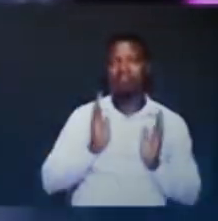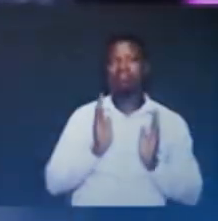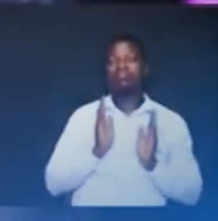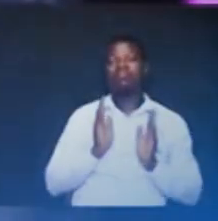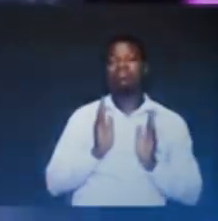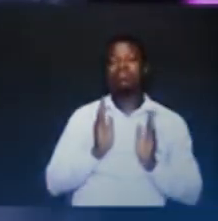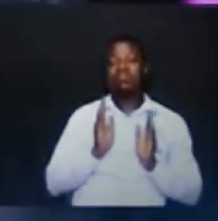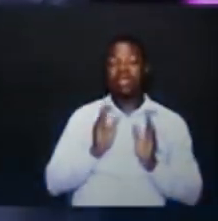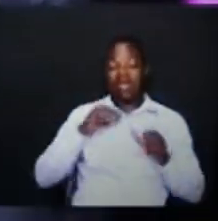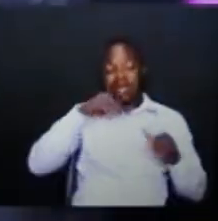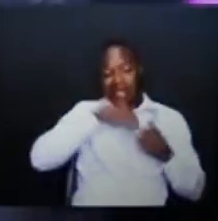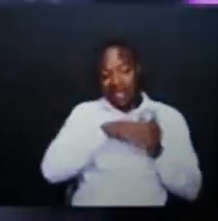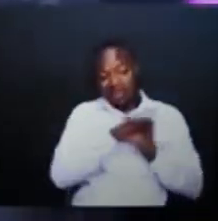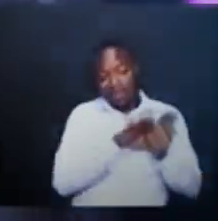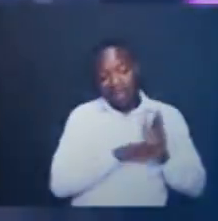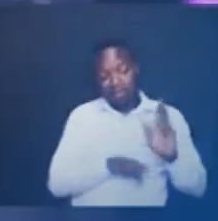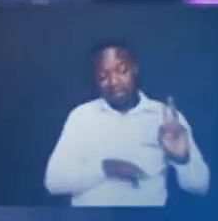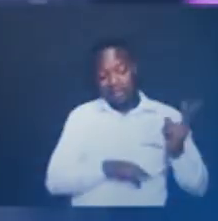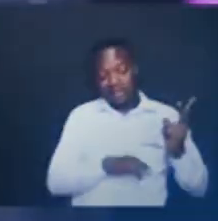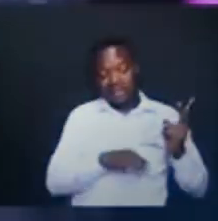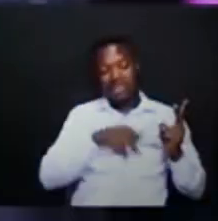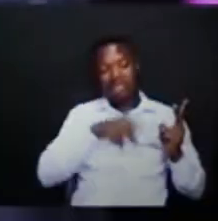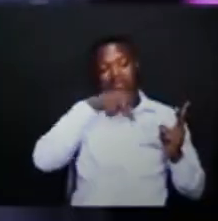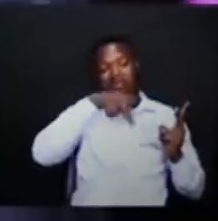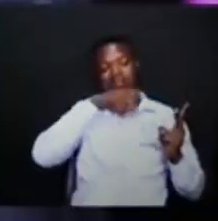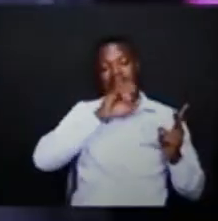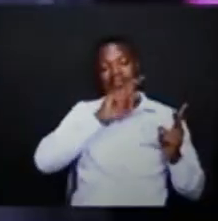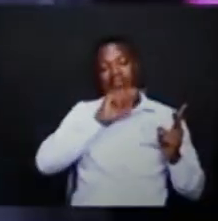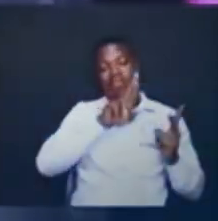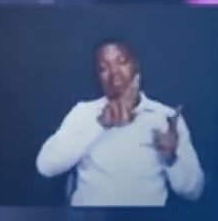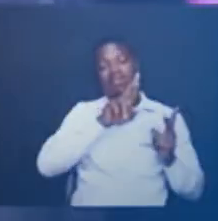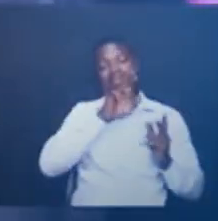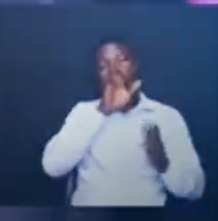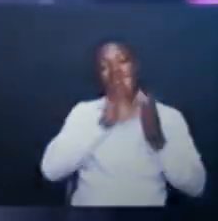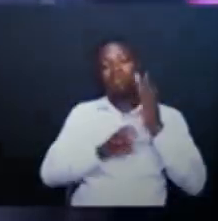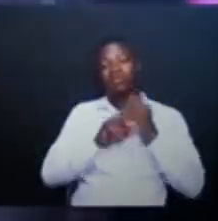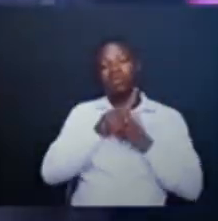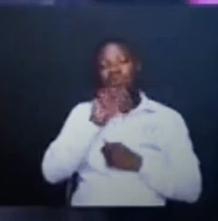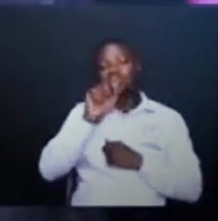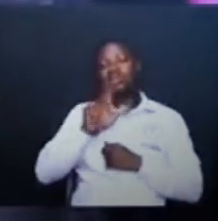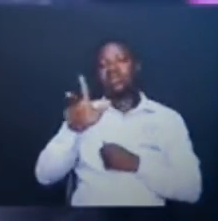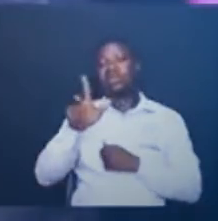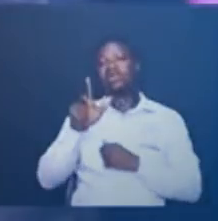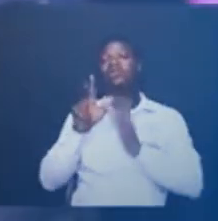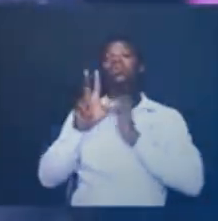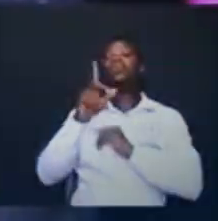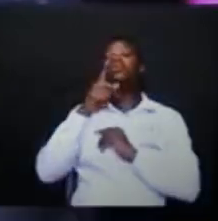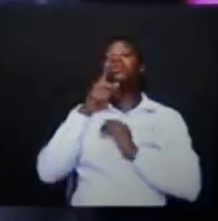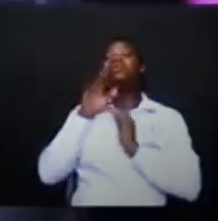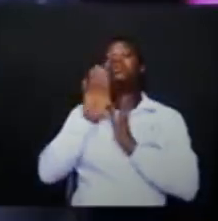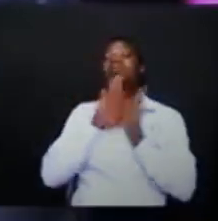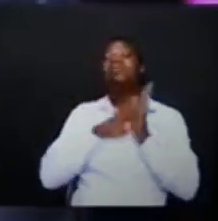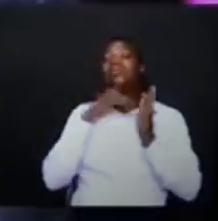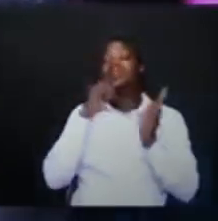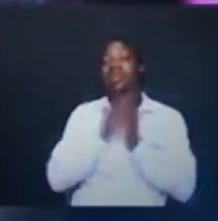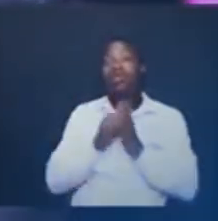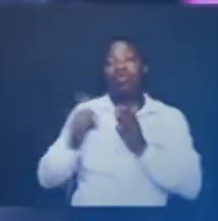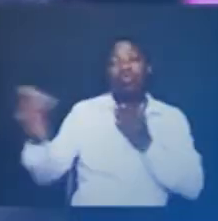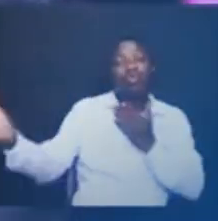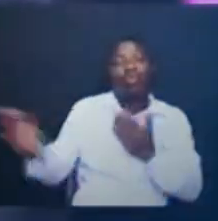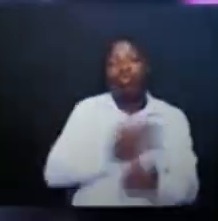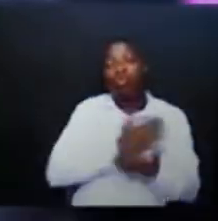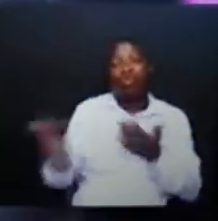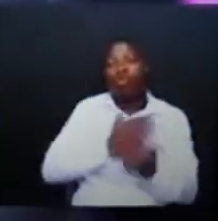in 2 Peter 1 verse 3, the Bible says that he has also made available all that we